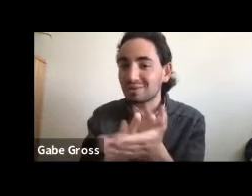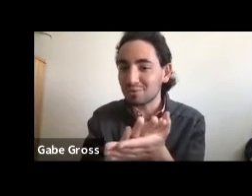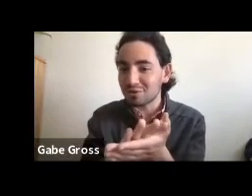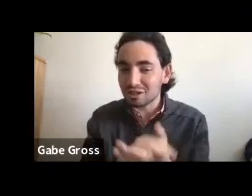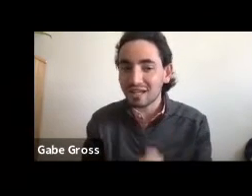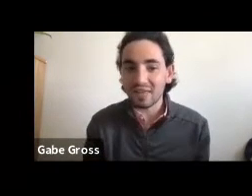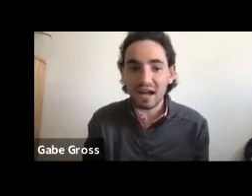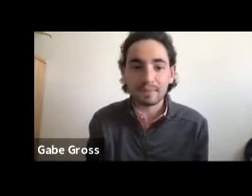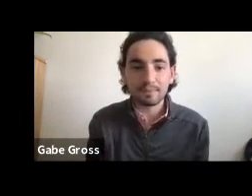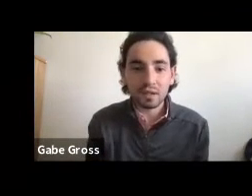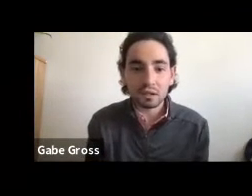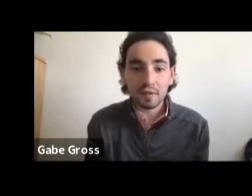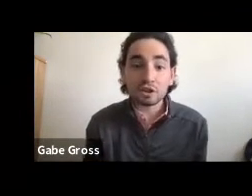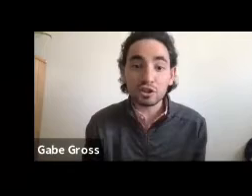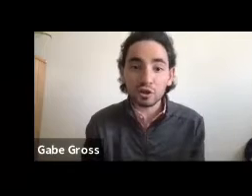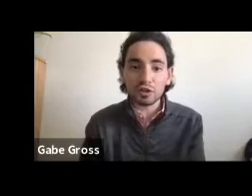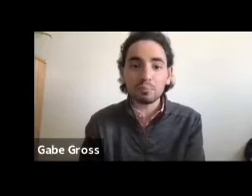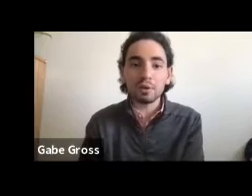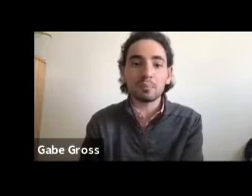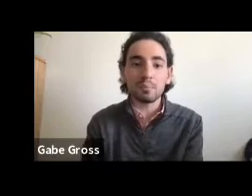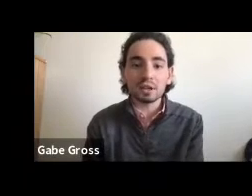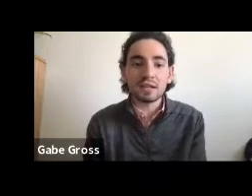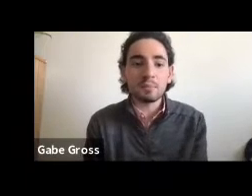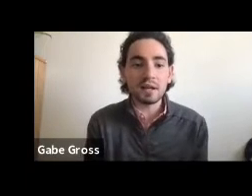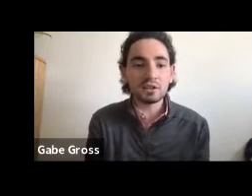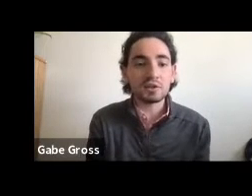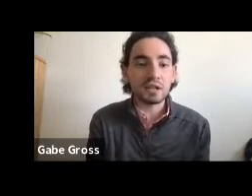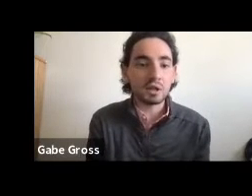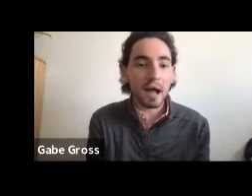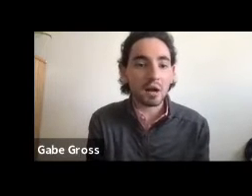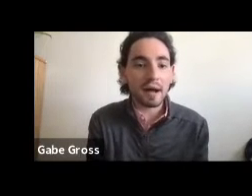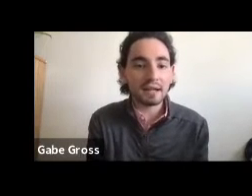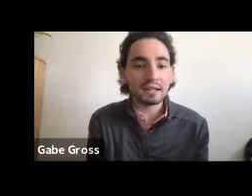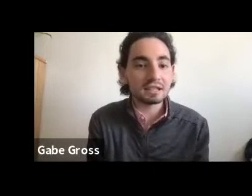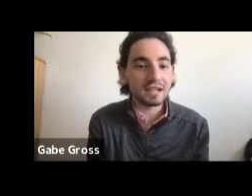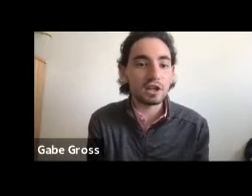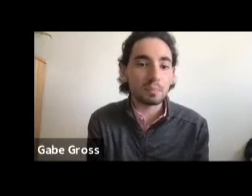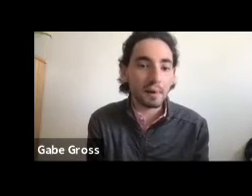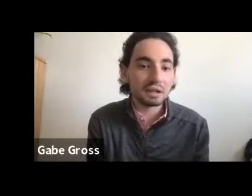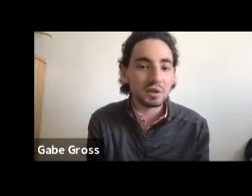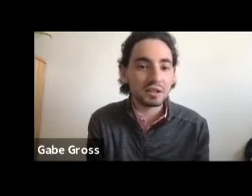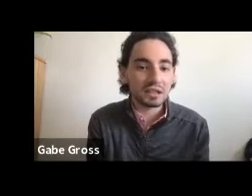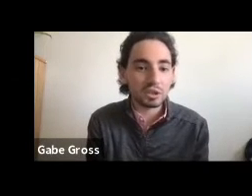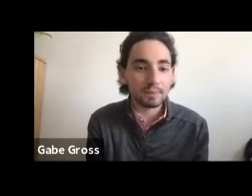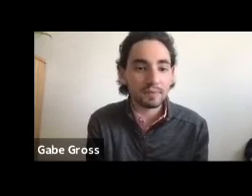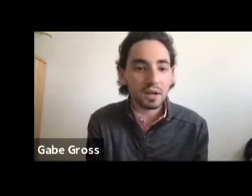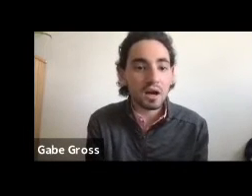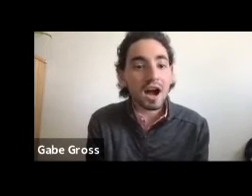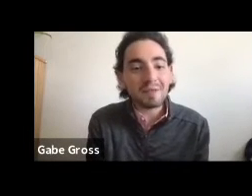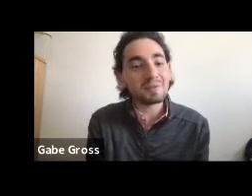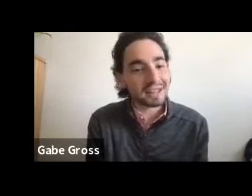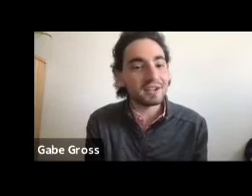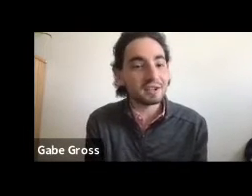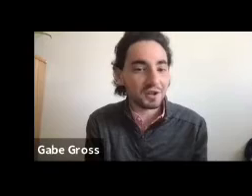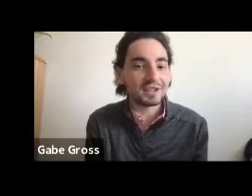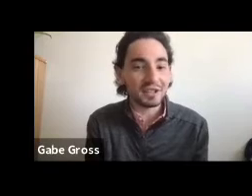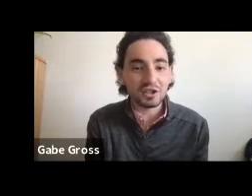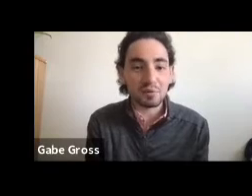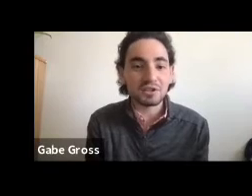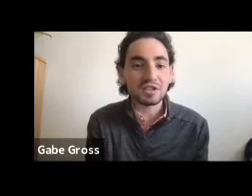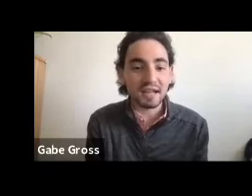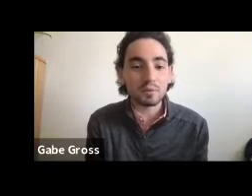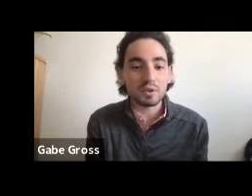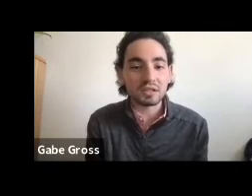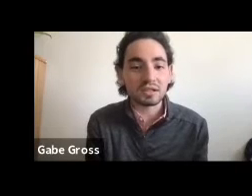school? School, just like that. The children put their books and pencils in their backpacks and say goodbye to the teacher.